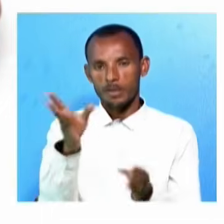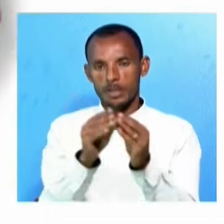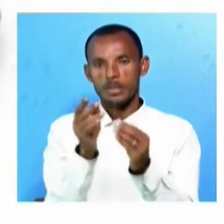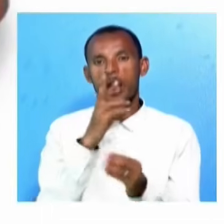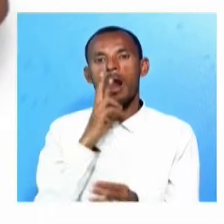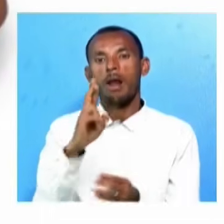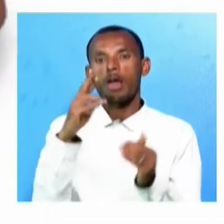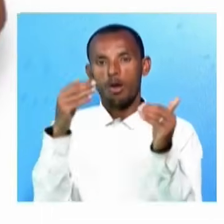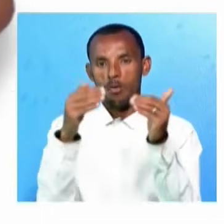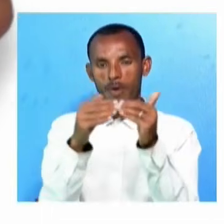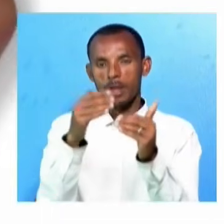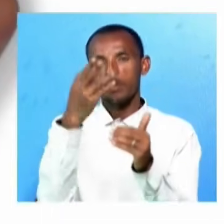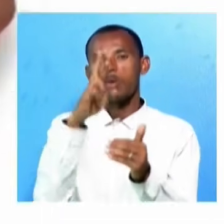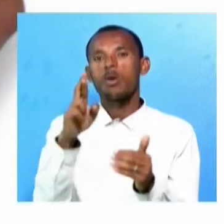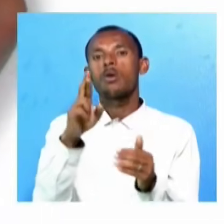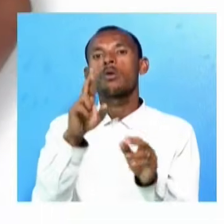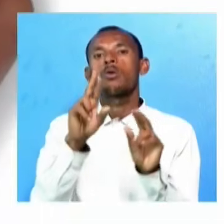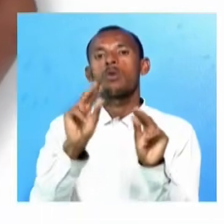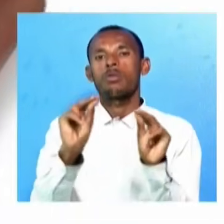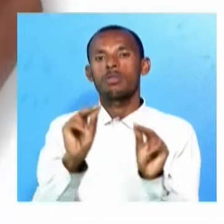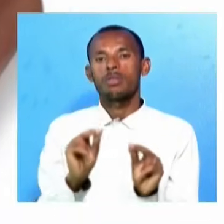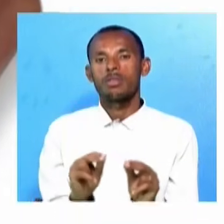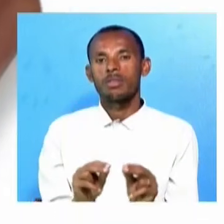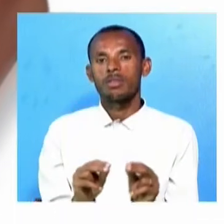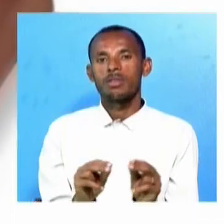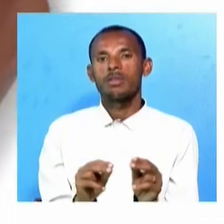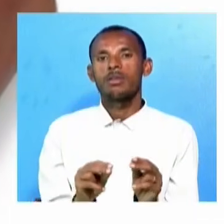are equivalent or not. Are